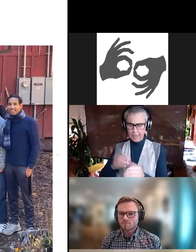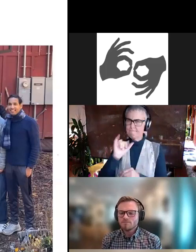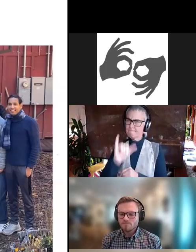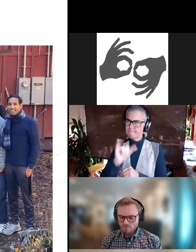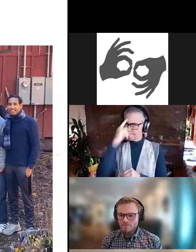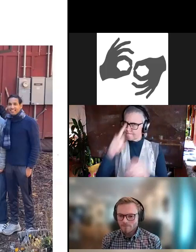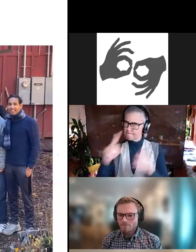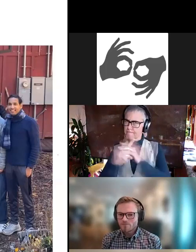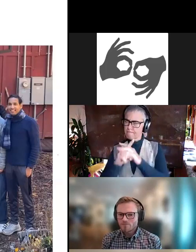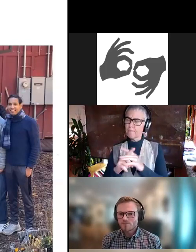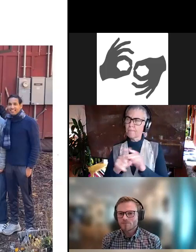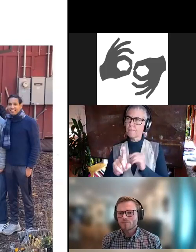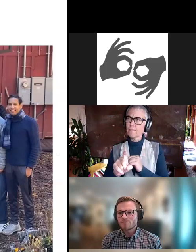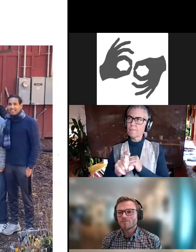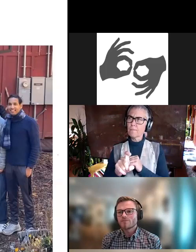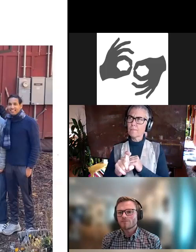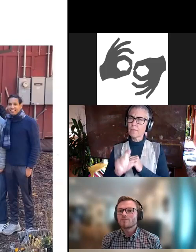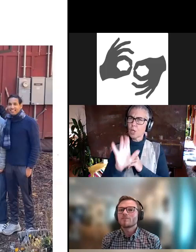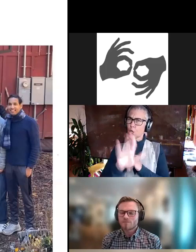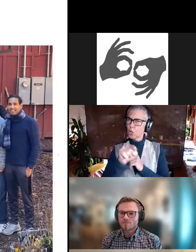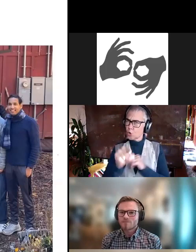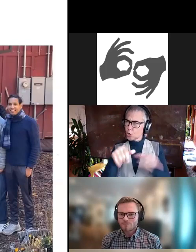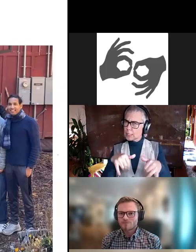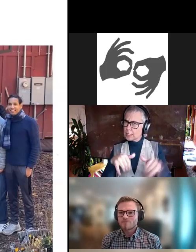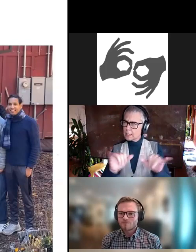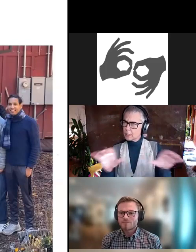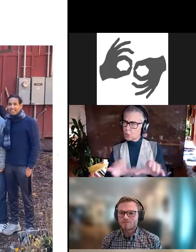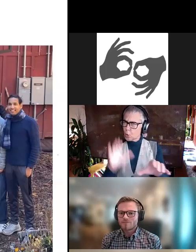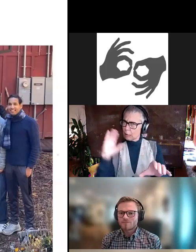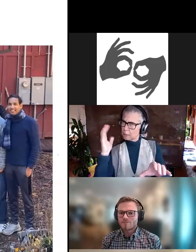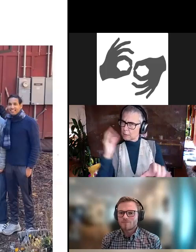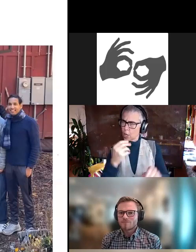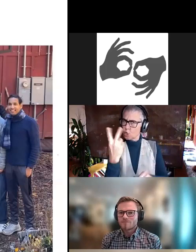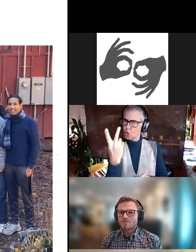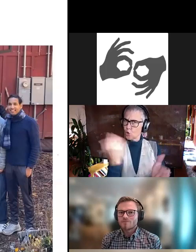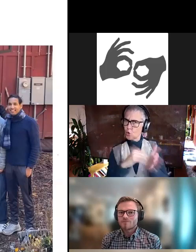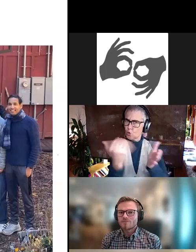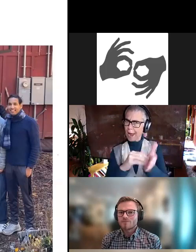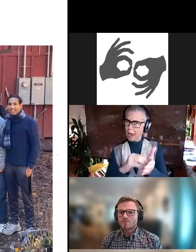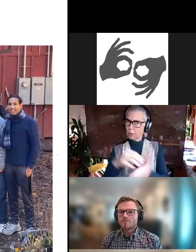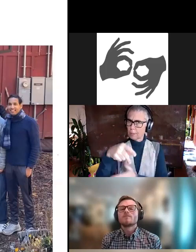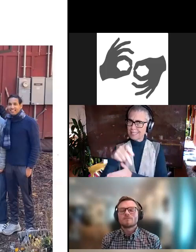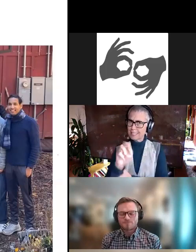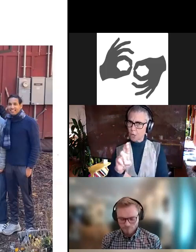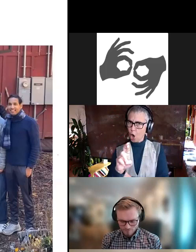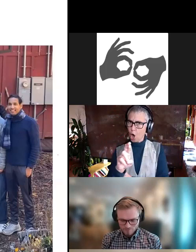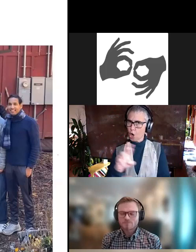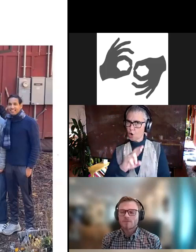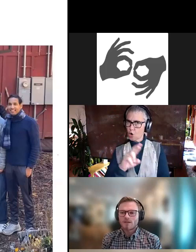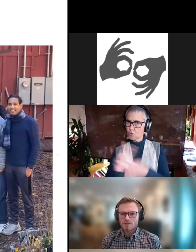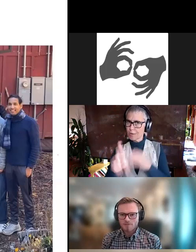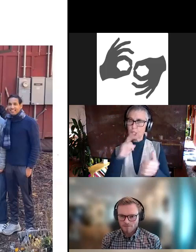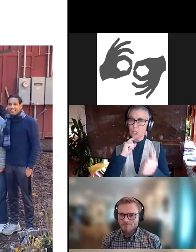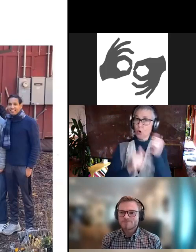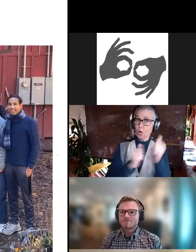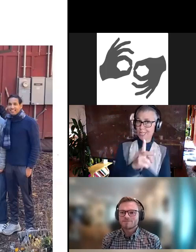It seems like you're still doing 2 rounds of PCR reaction for each variant. And